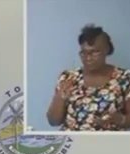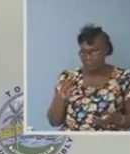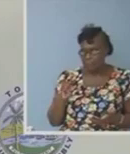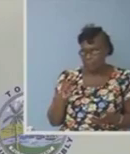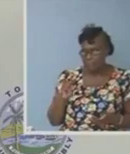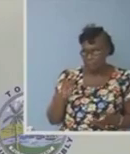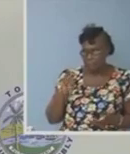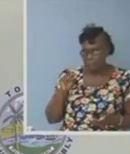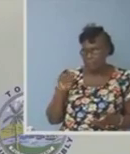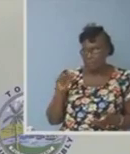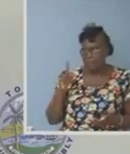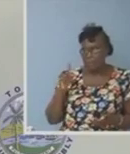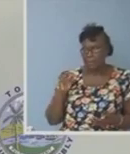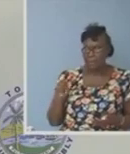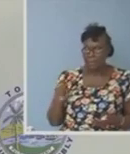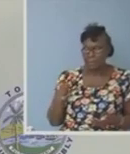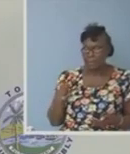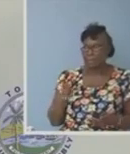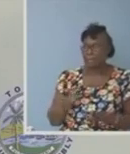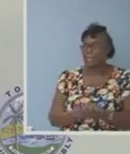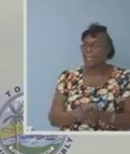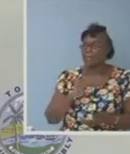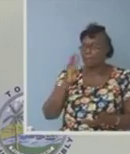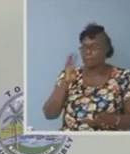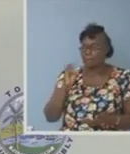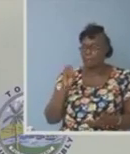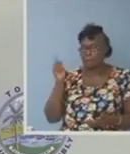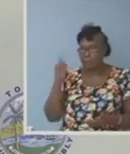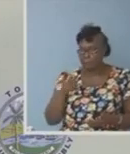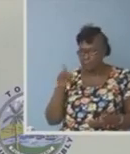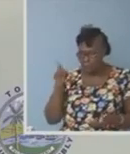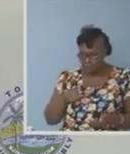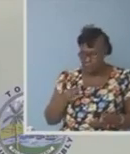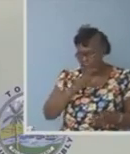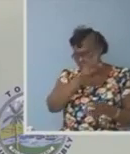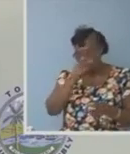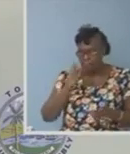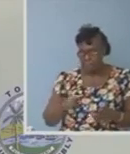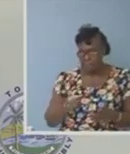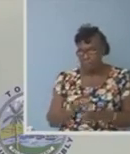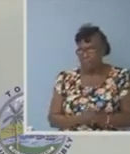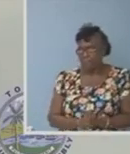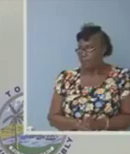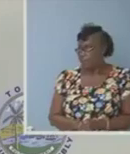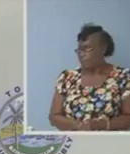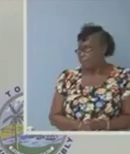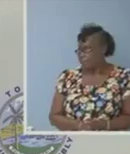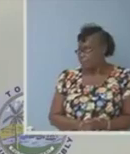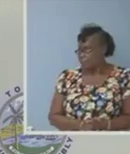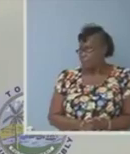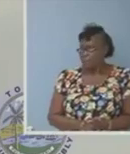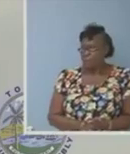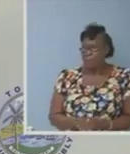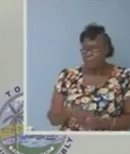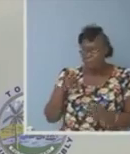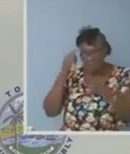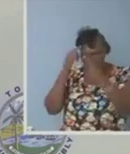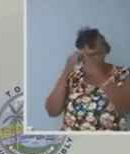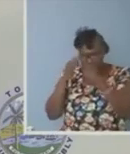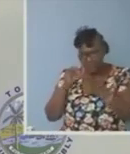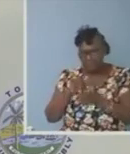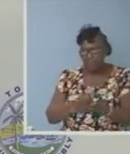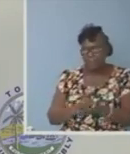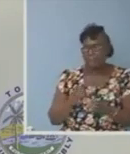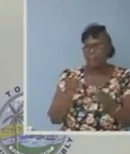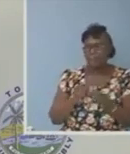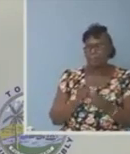marks, 60% course mark, and 40% examinations. Considering this, most of the